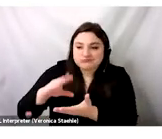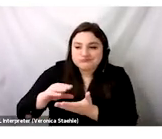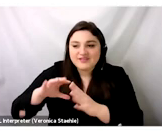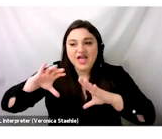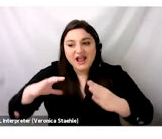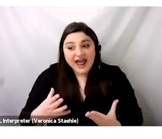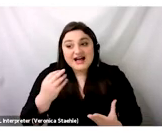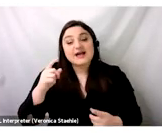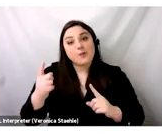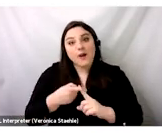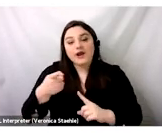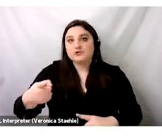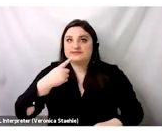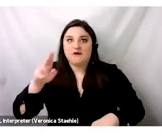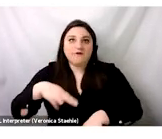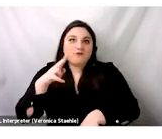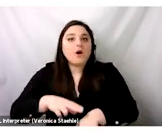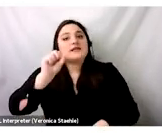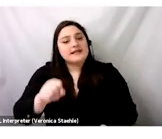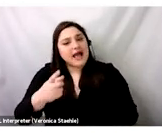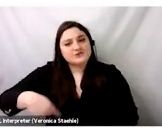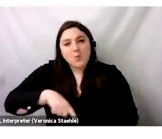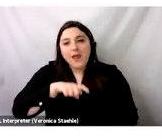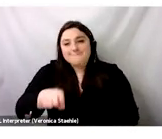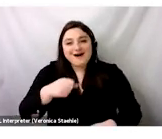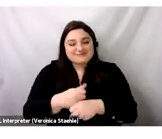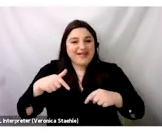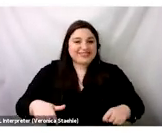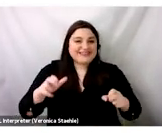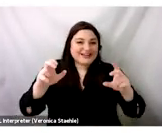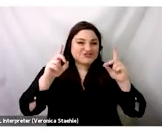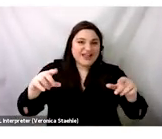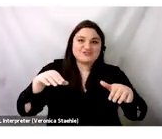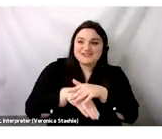said, yes, we need to make all of this education that is typically